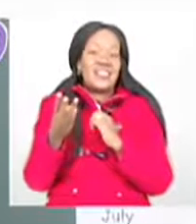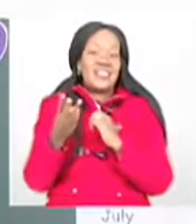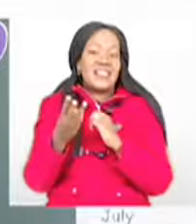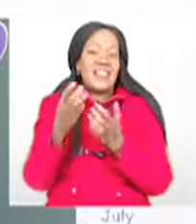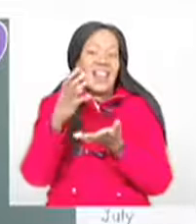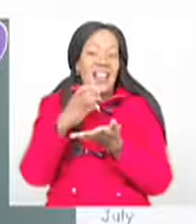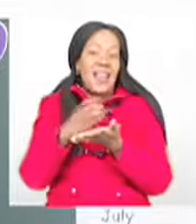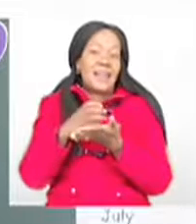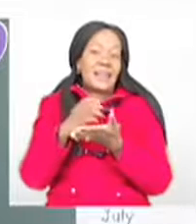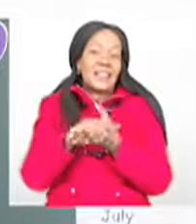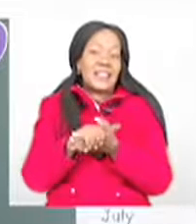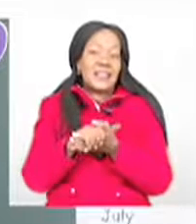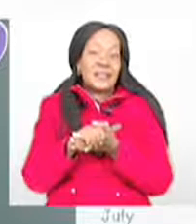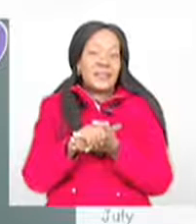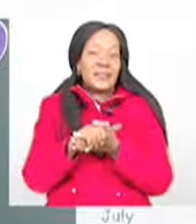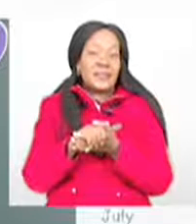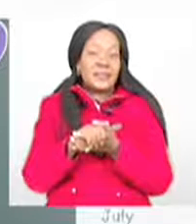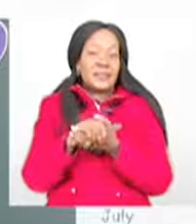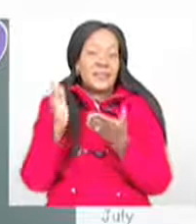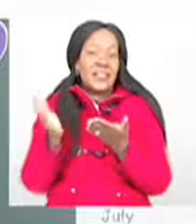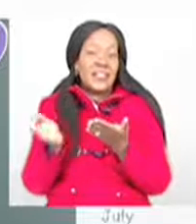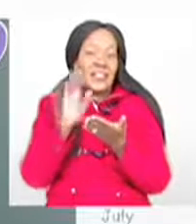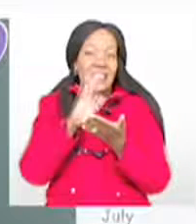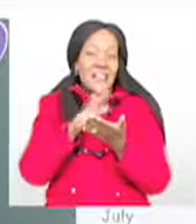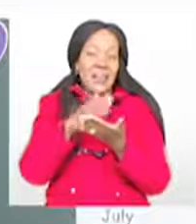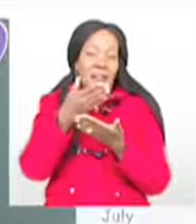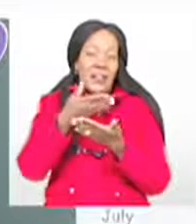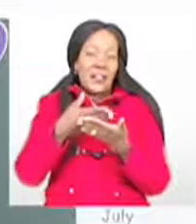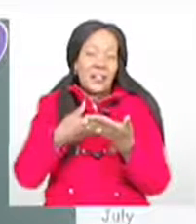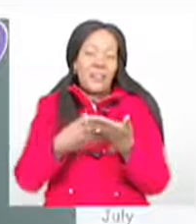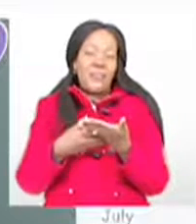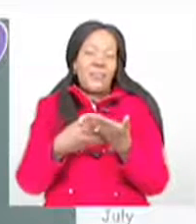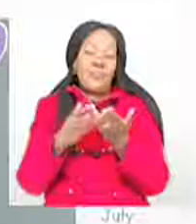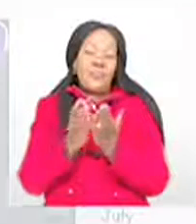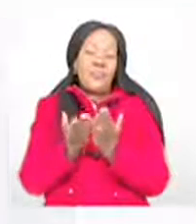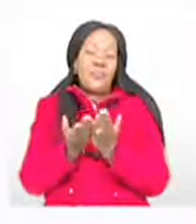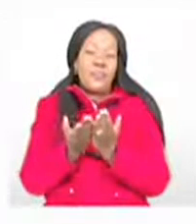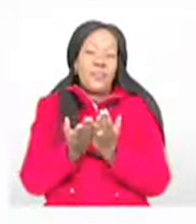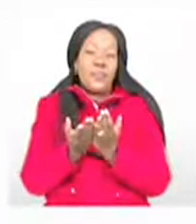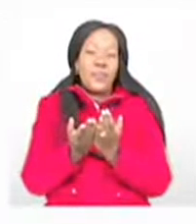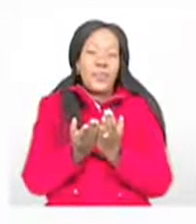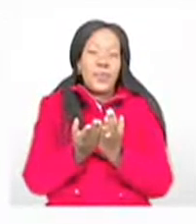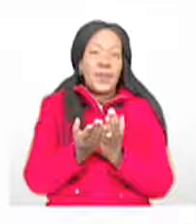3. Let's go back to our booklet.